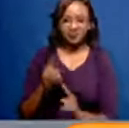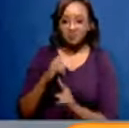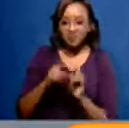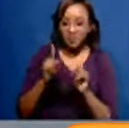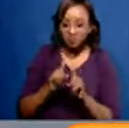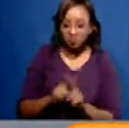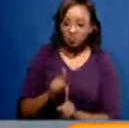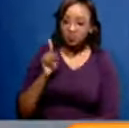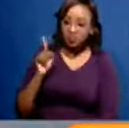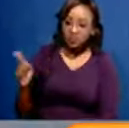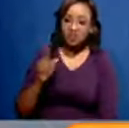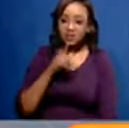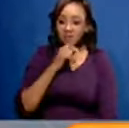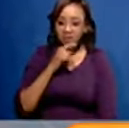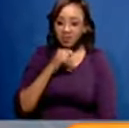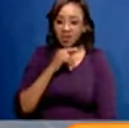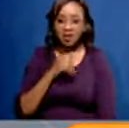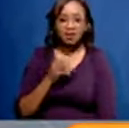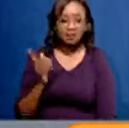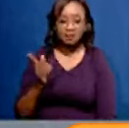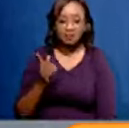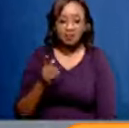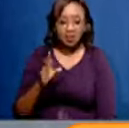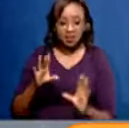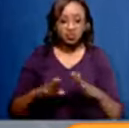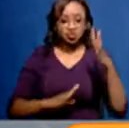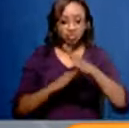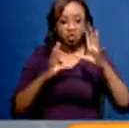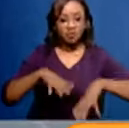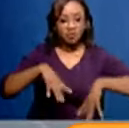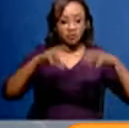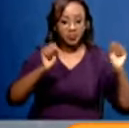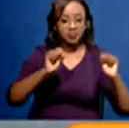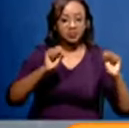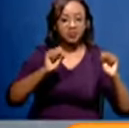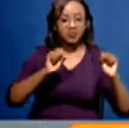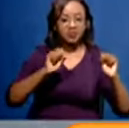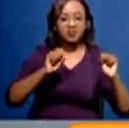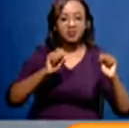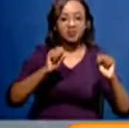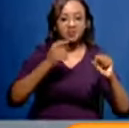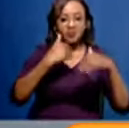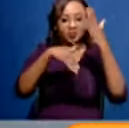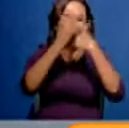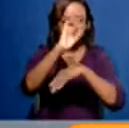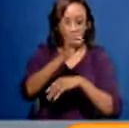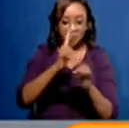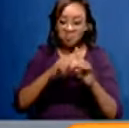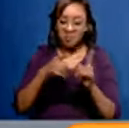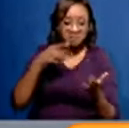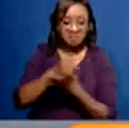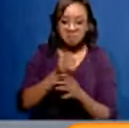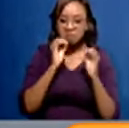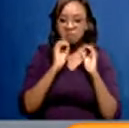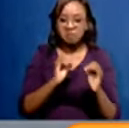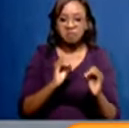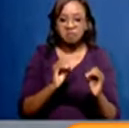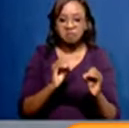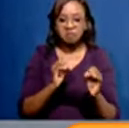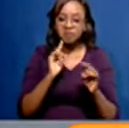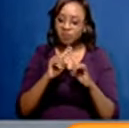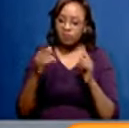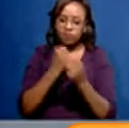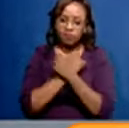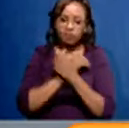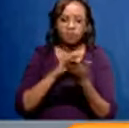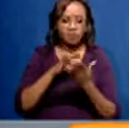Rotterdam. By the way, it's a non-paying job. He has a full-time job, but he's passionate about this one. Tell me, how did you get into